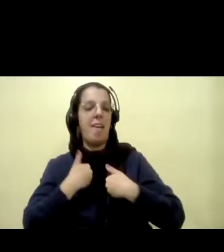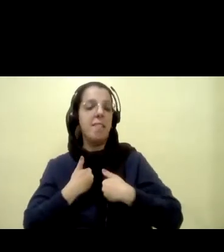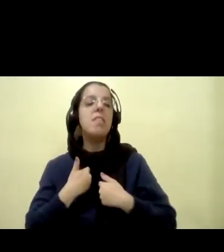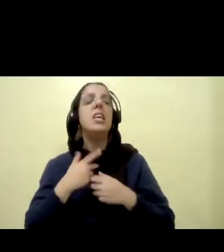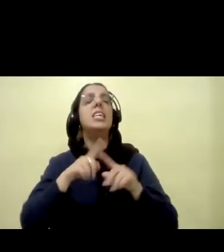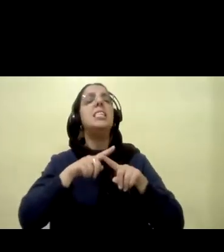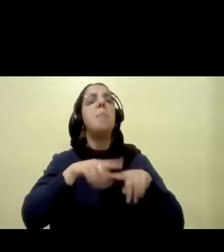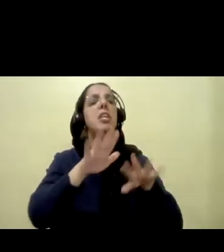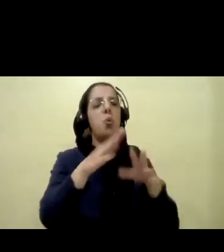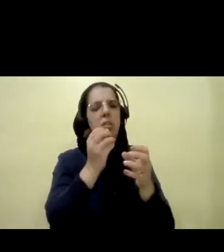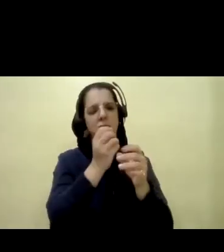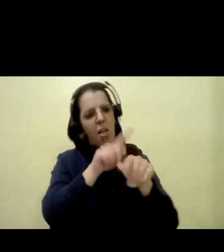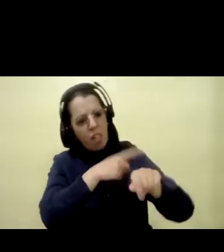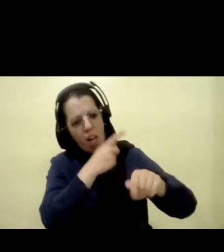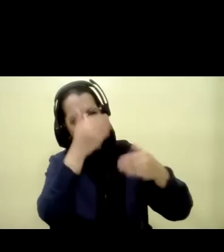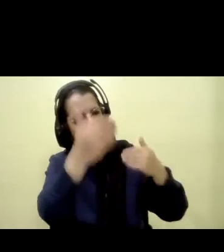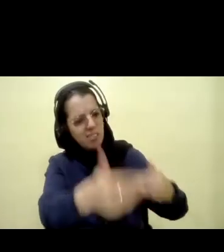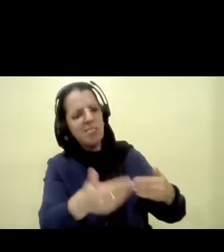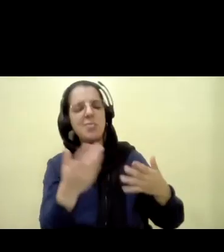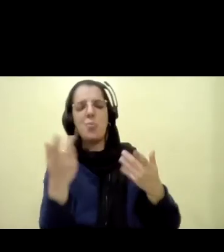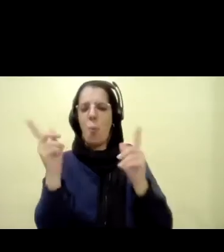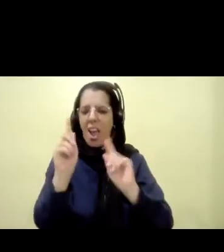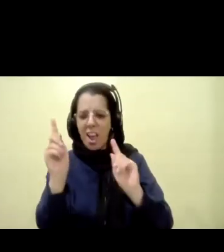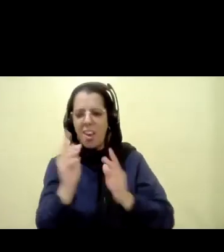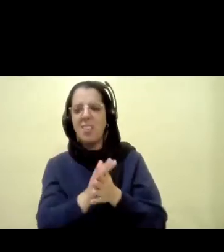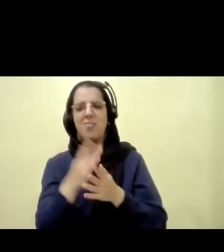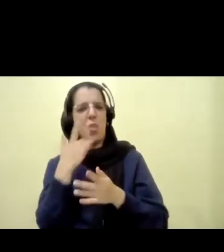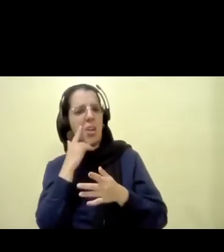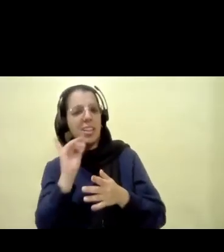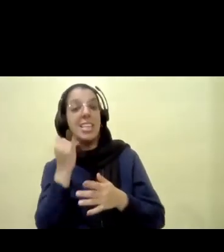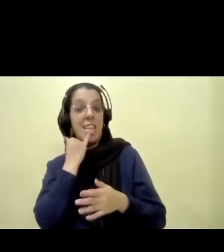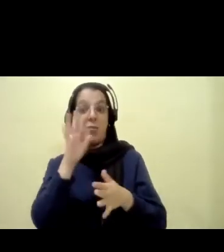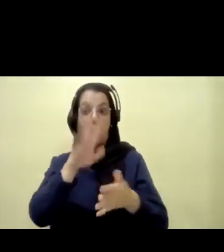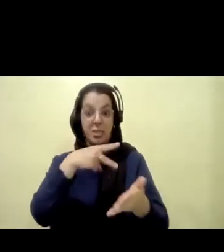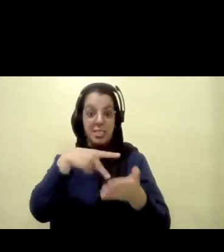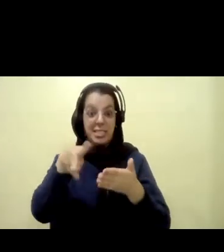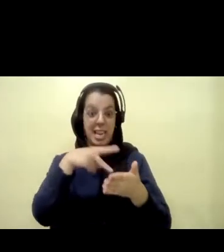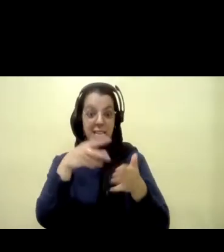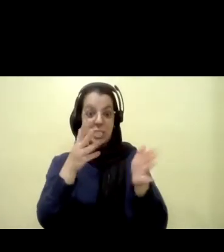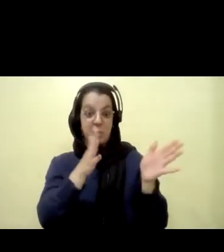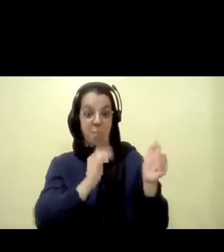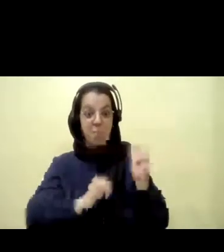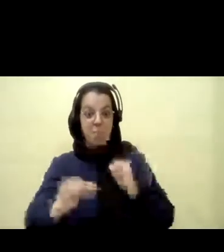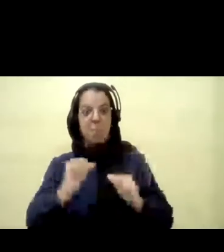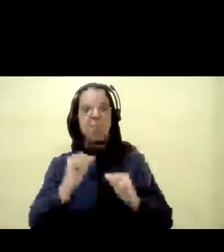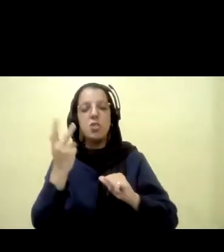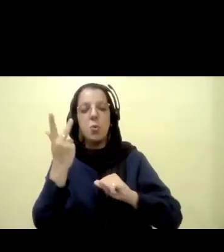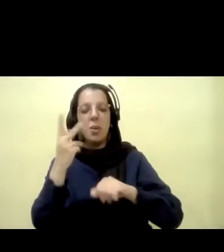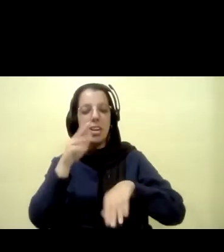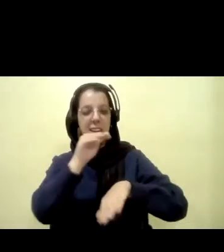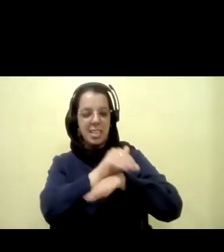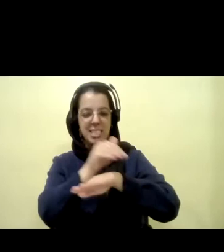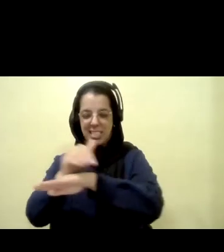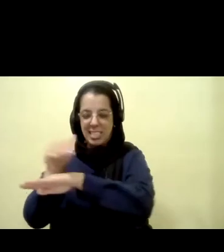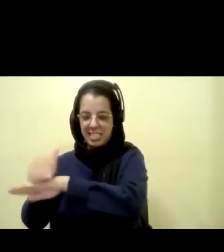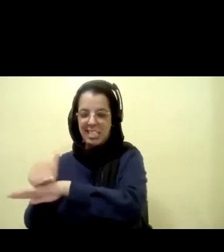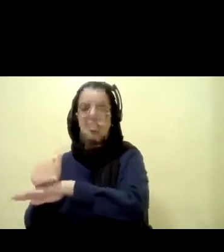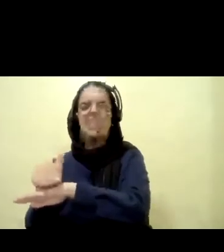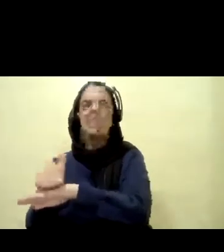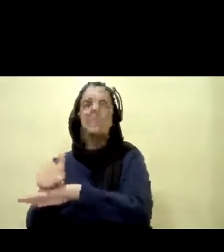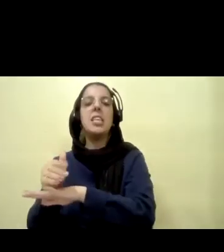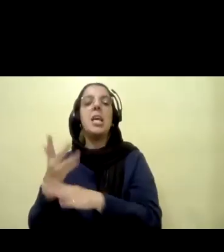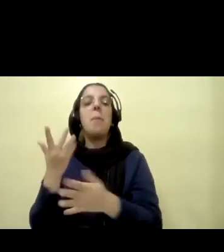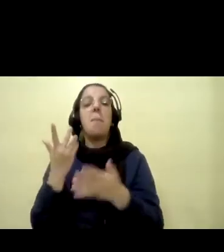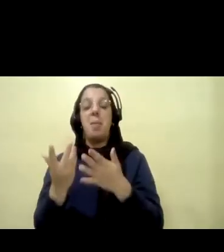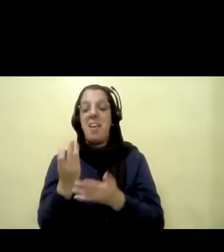it's, you know, you're doing a dance performance that's 3 evenings, you're going to want to book a couple of